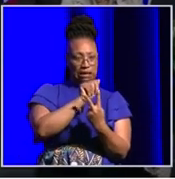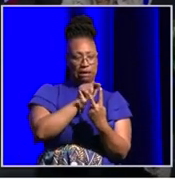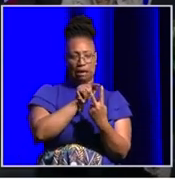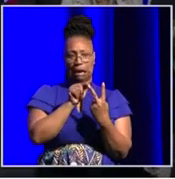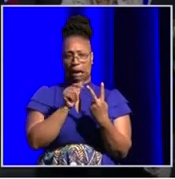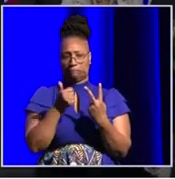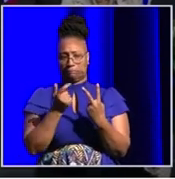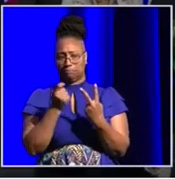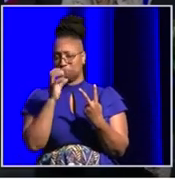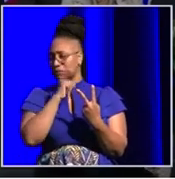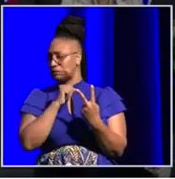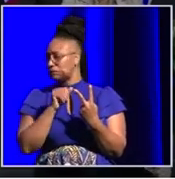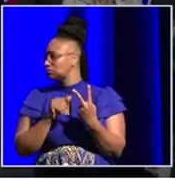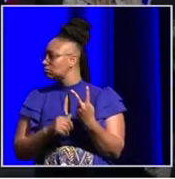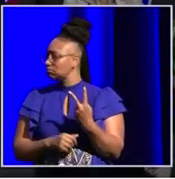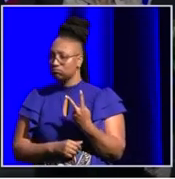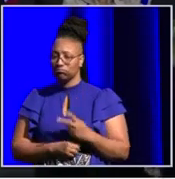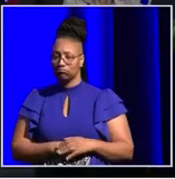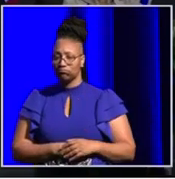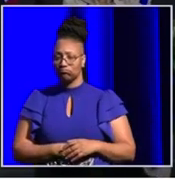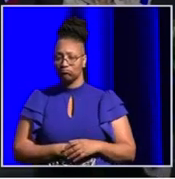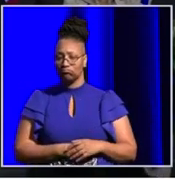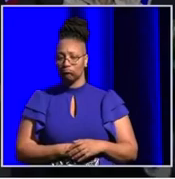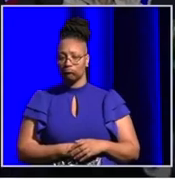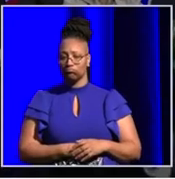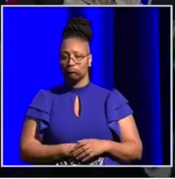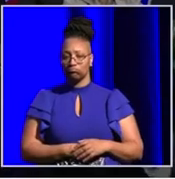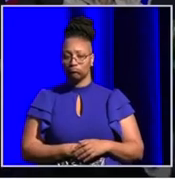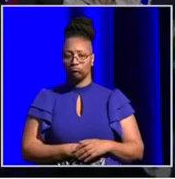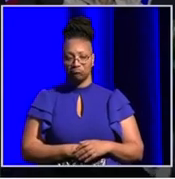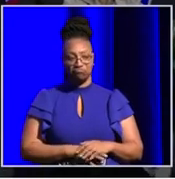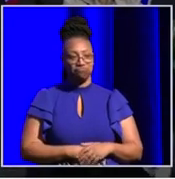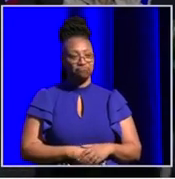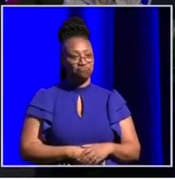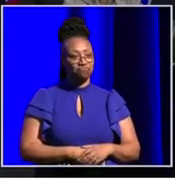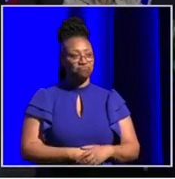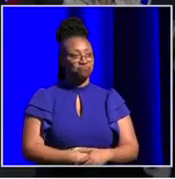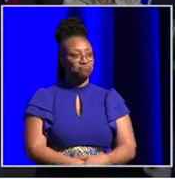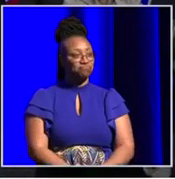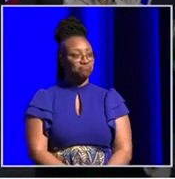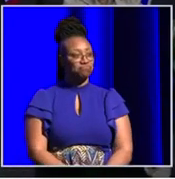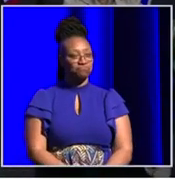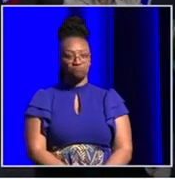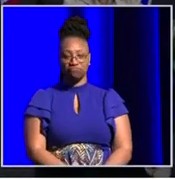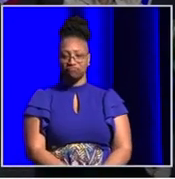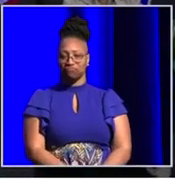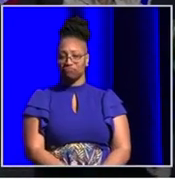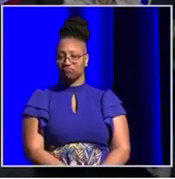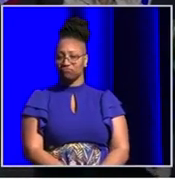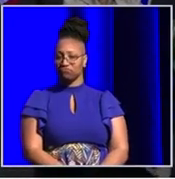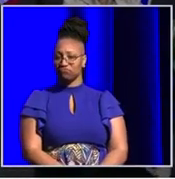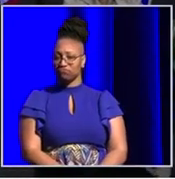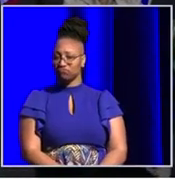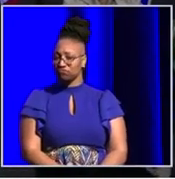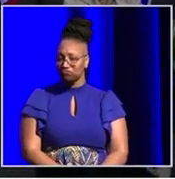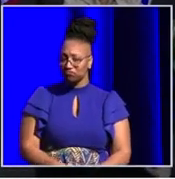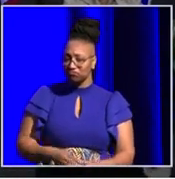wrong order. This is the right order. This is the last one. It doesn't matter? Well, let's do both.